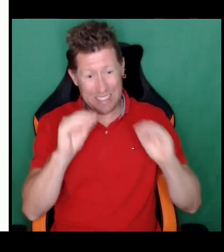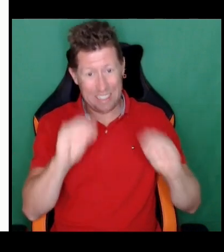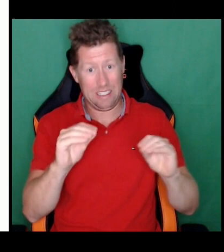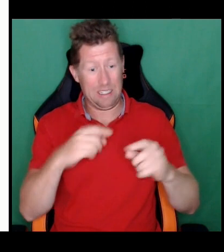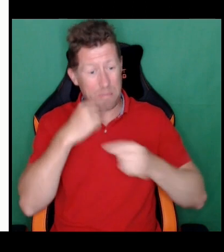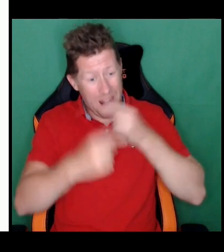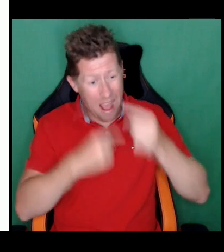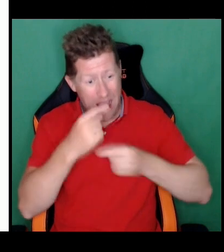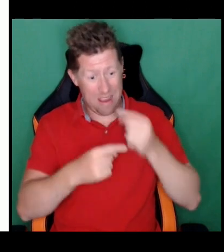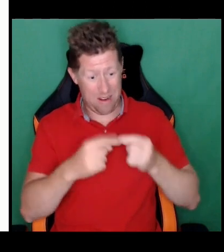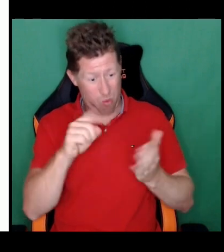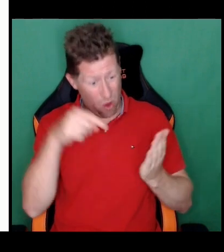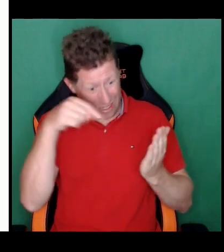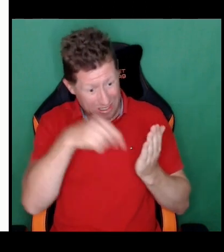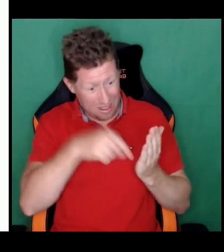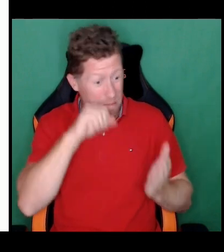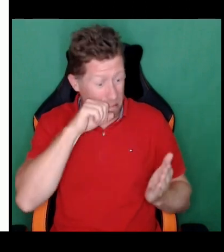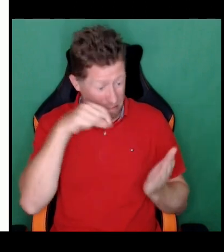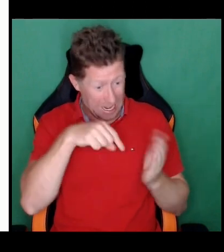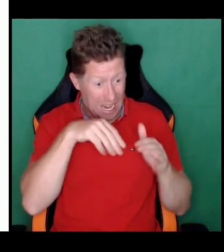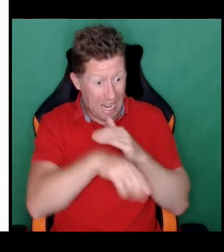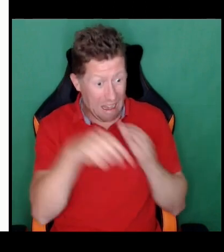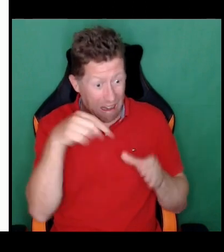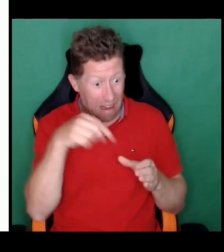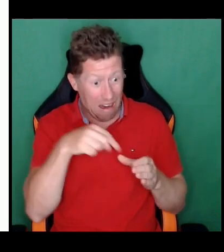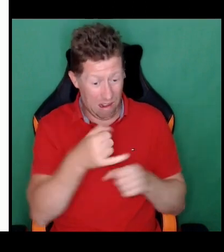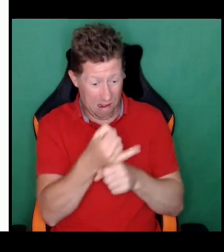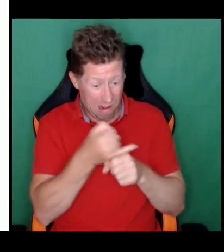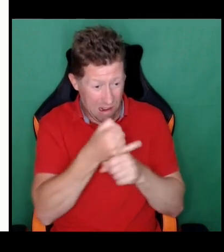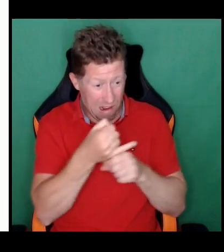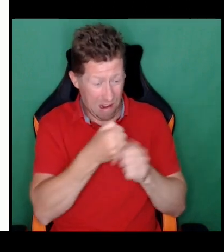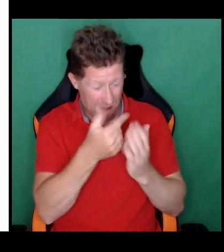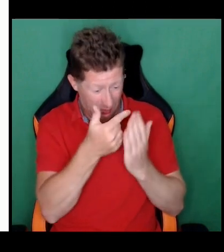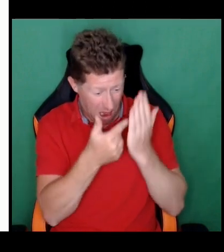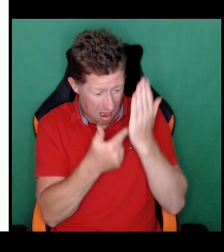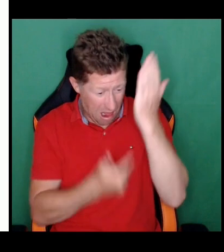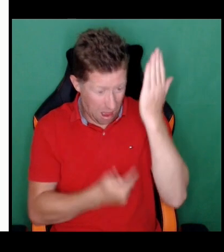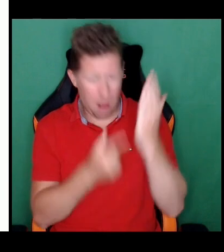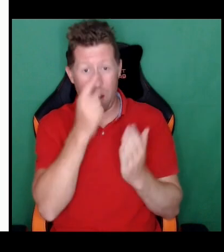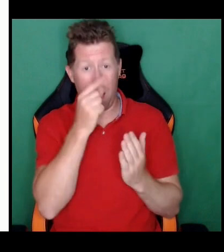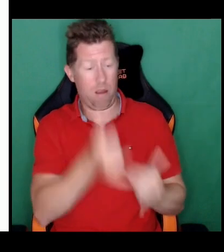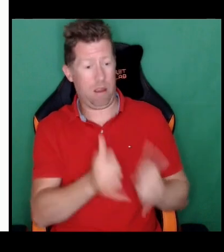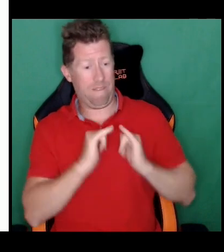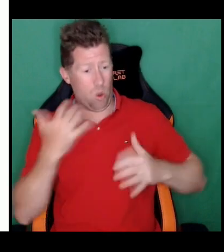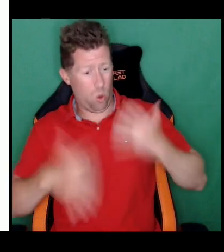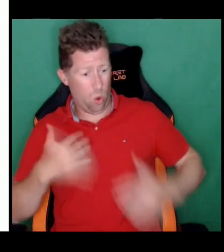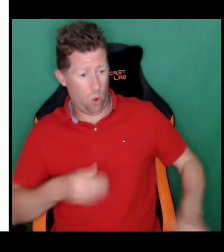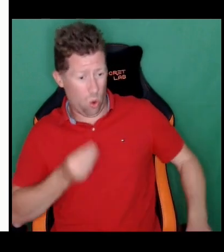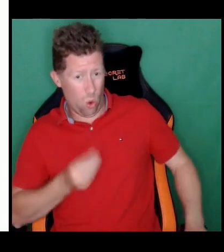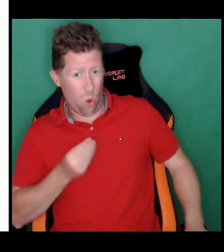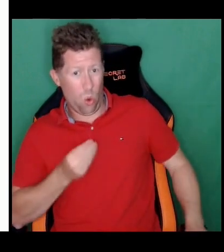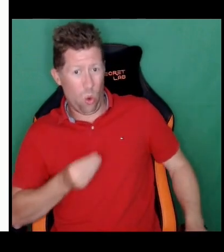about the contents of vapes so that they're very clear about the chemicals and the harms that they're ingesting and